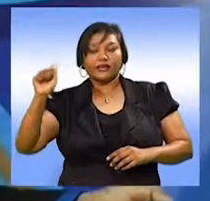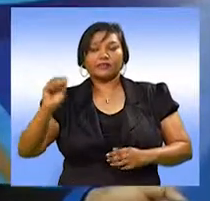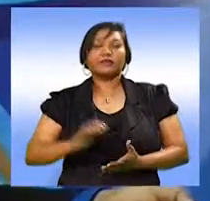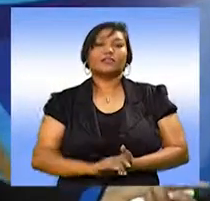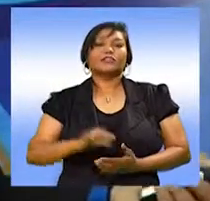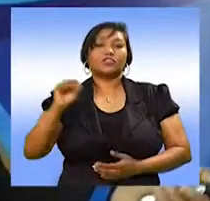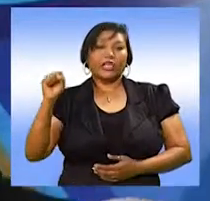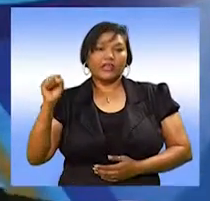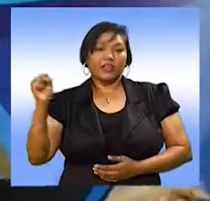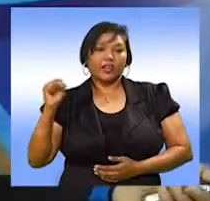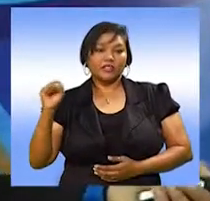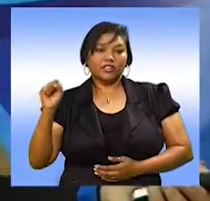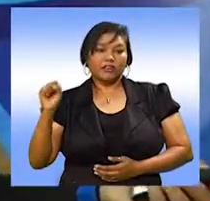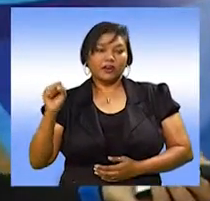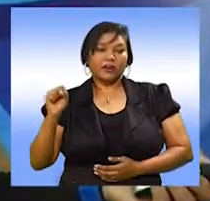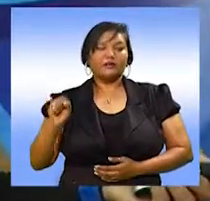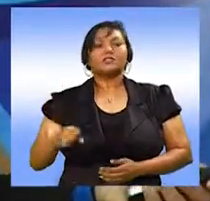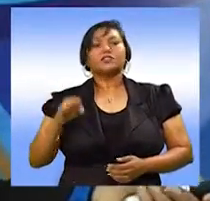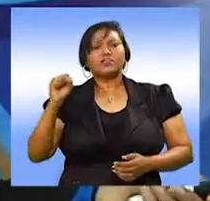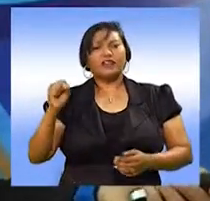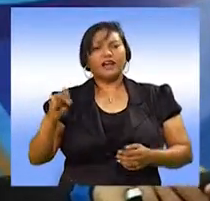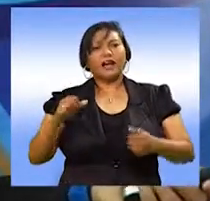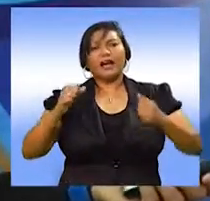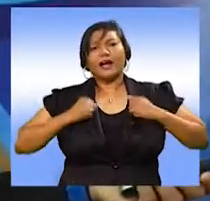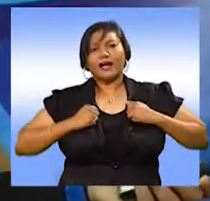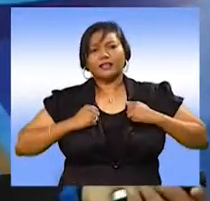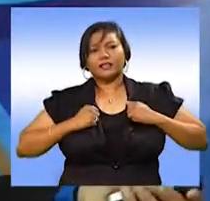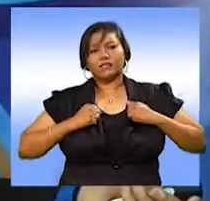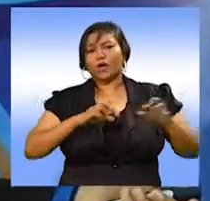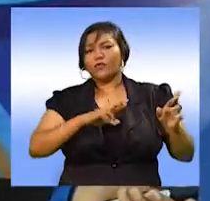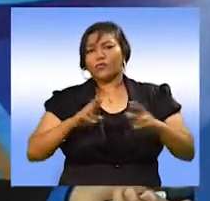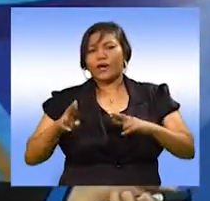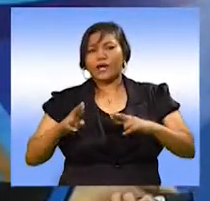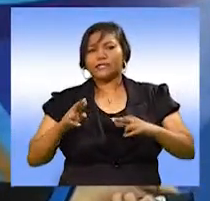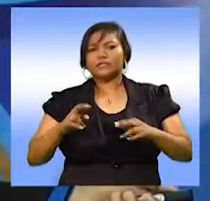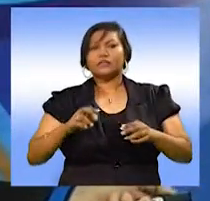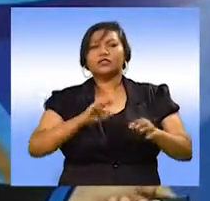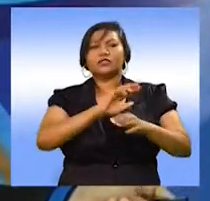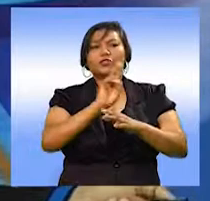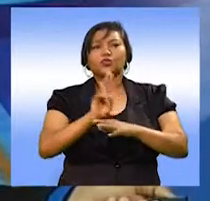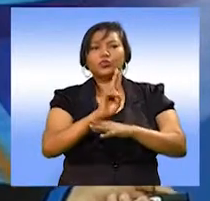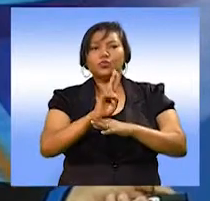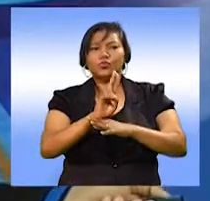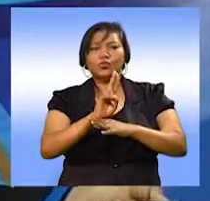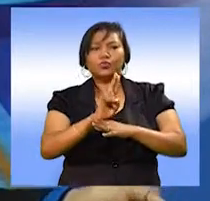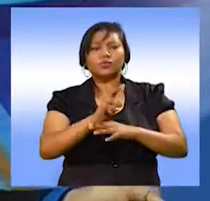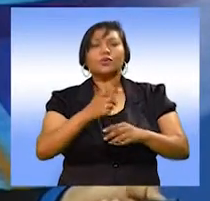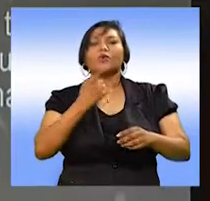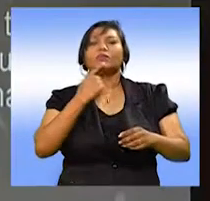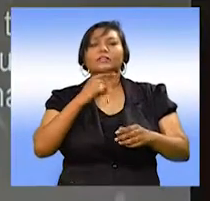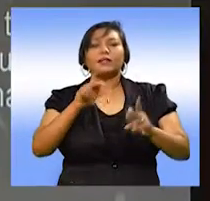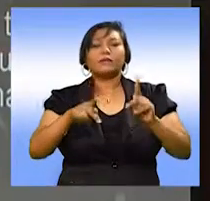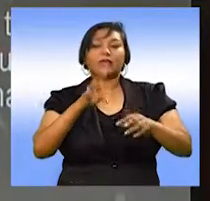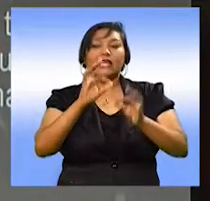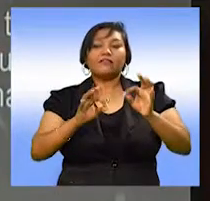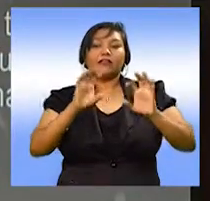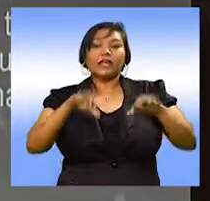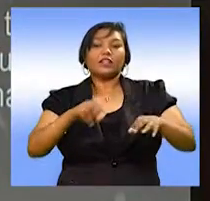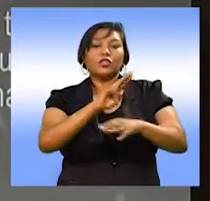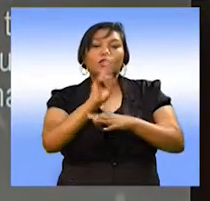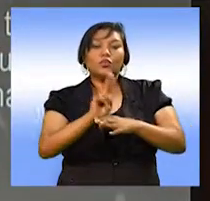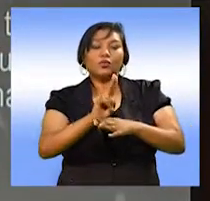background. And Shakira has the exclusive rights to do, authorize, or prohibit